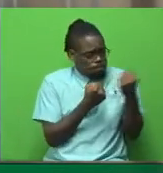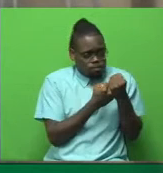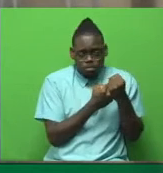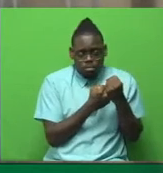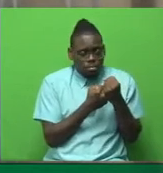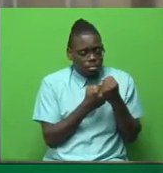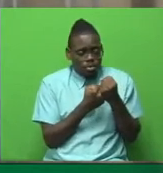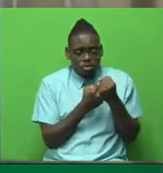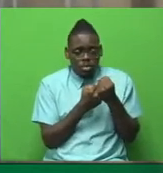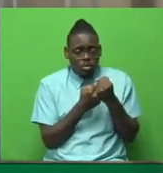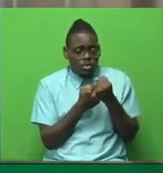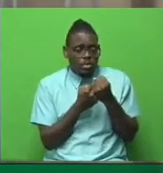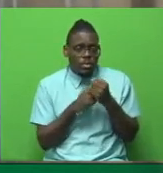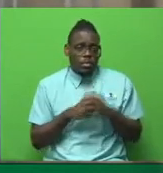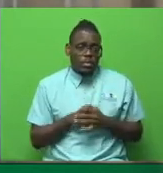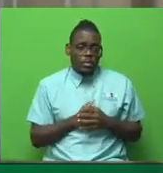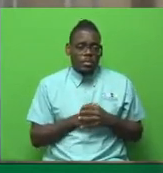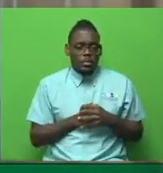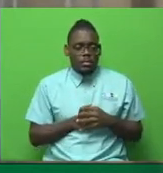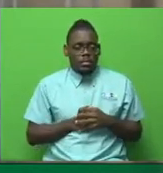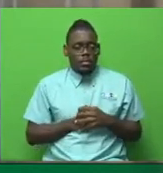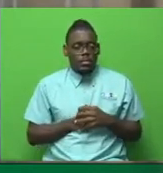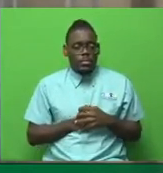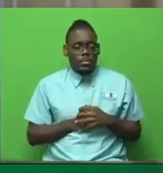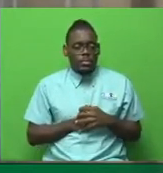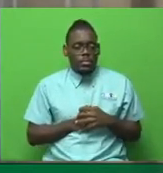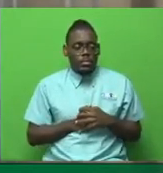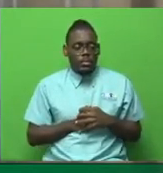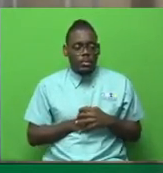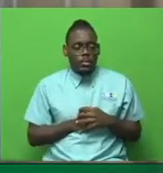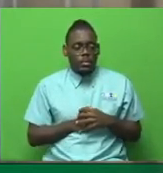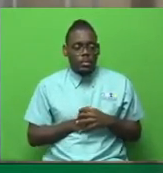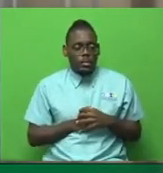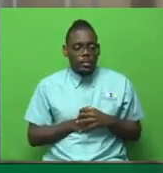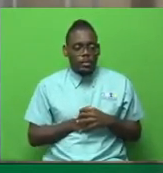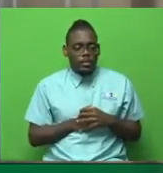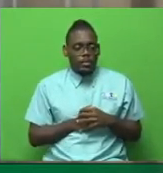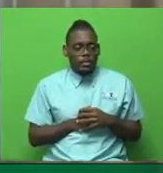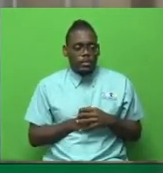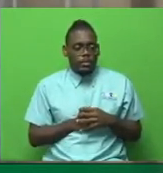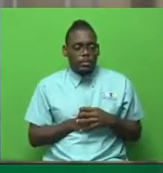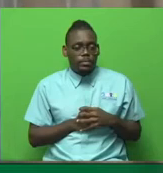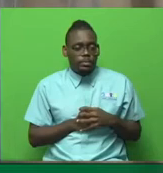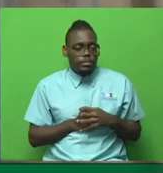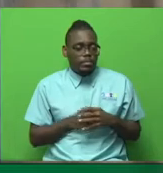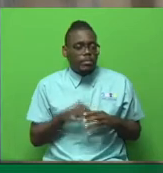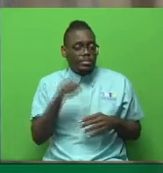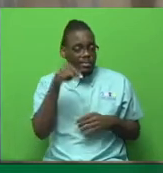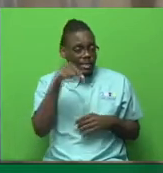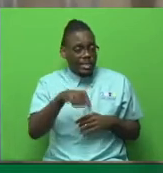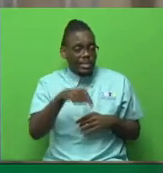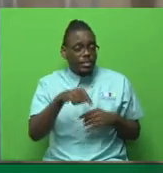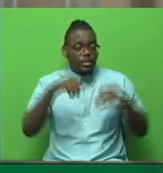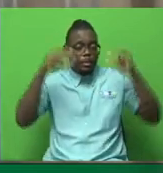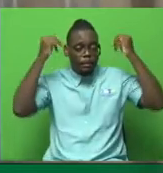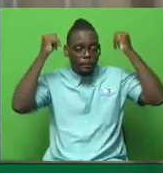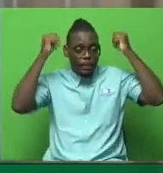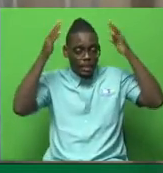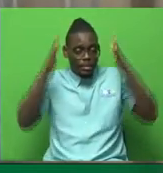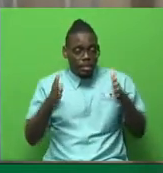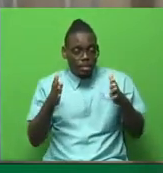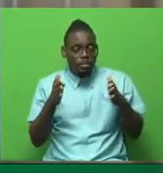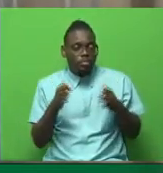sub-series Madam speaker we move on subsidies left right and Center Madam speaker is very sad Minister also used the